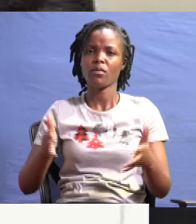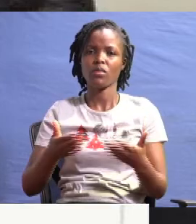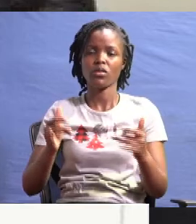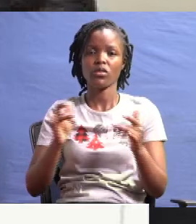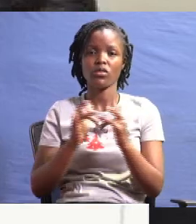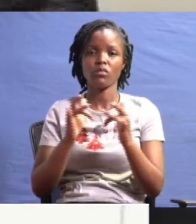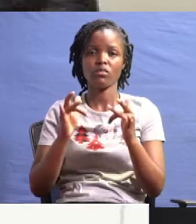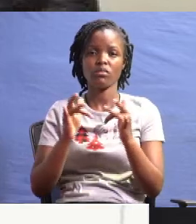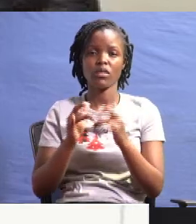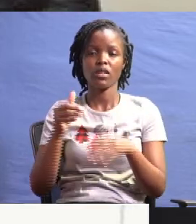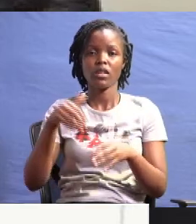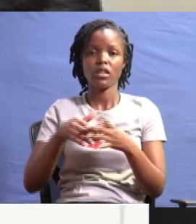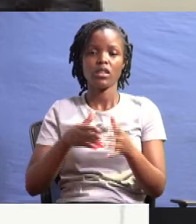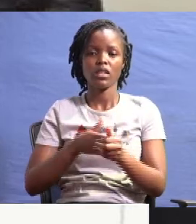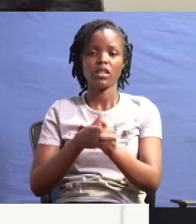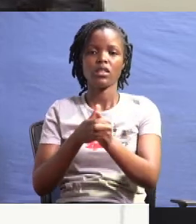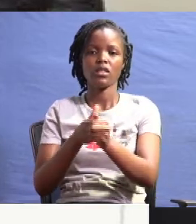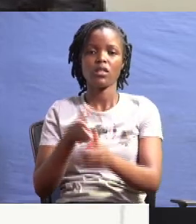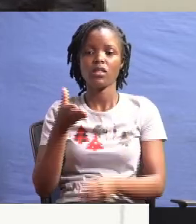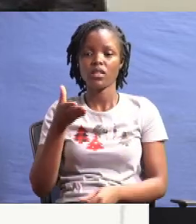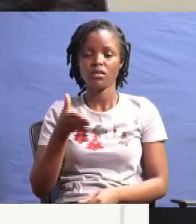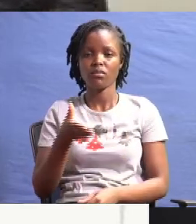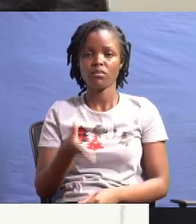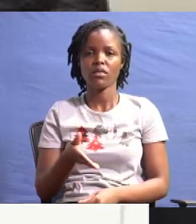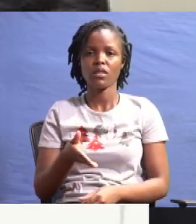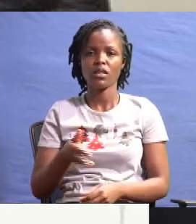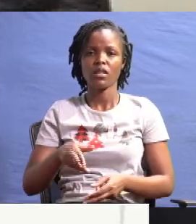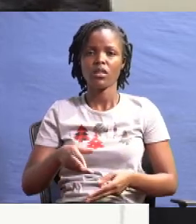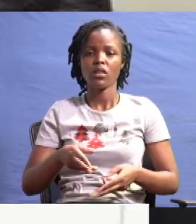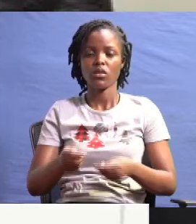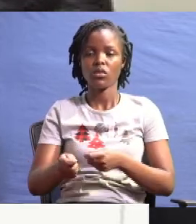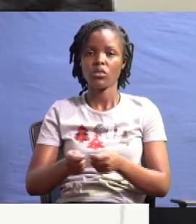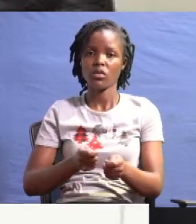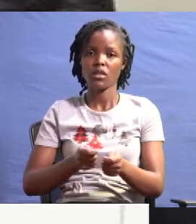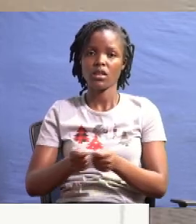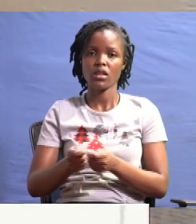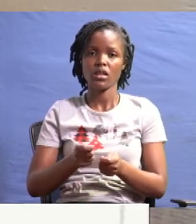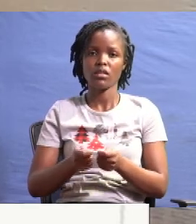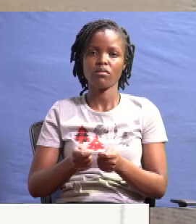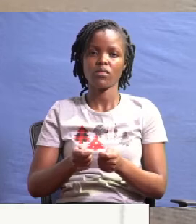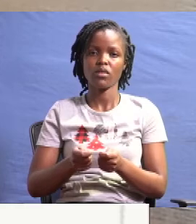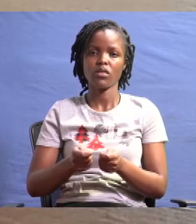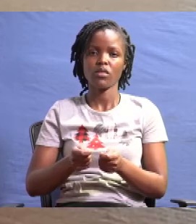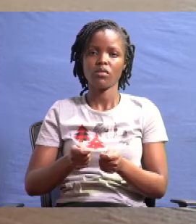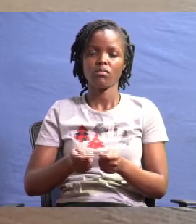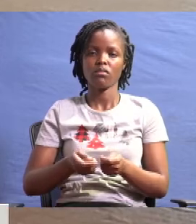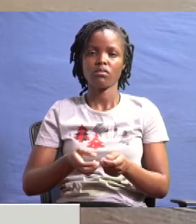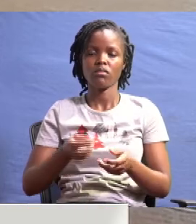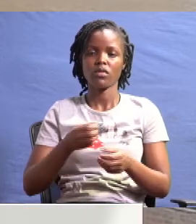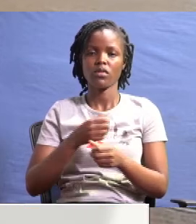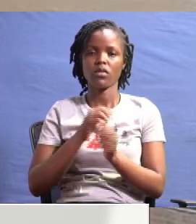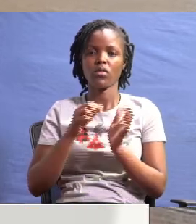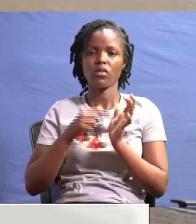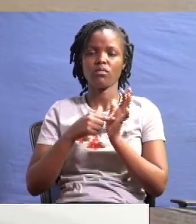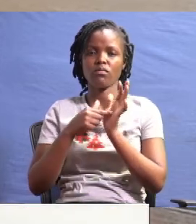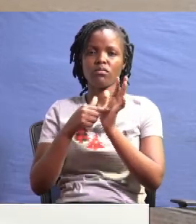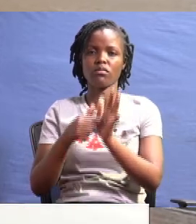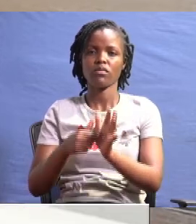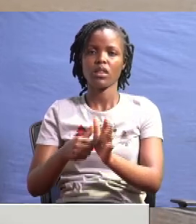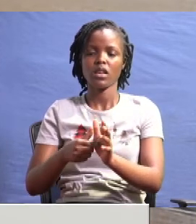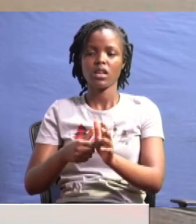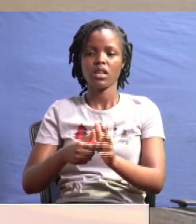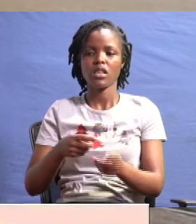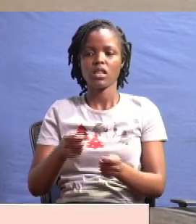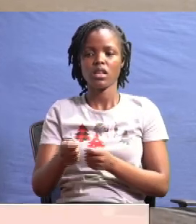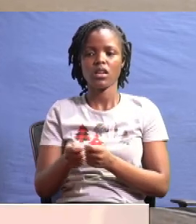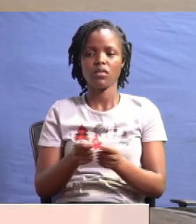accountability in leadership. This landmark ruling comes amidst growing public demand for accountability and transparency in governance. It is